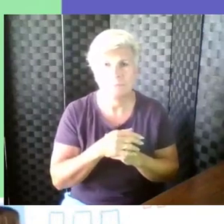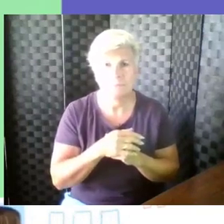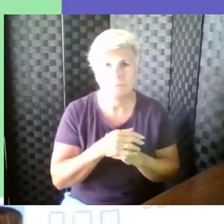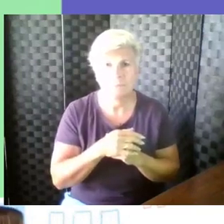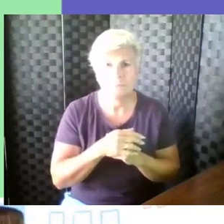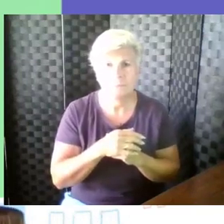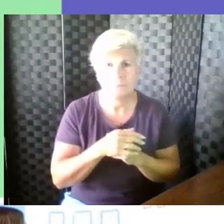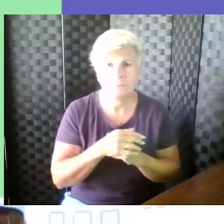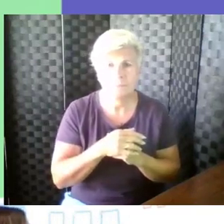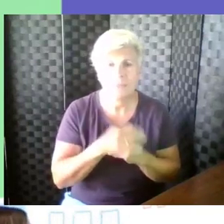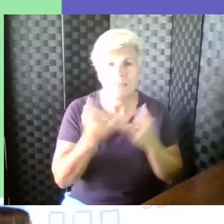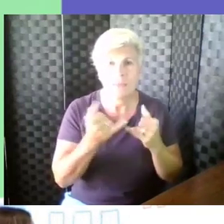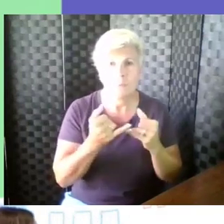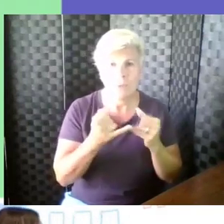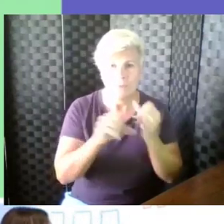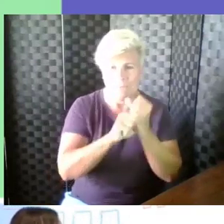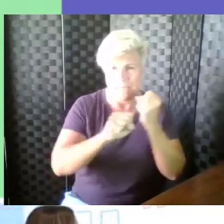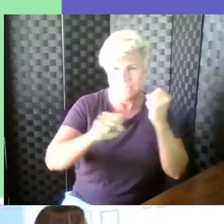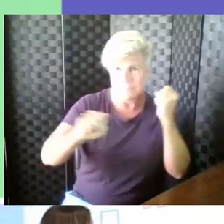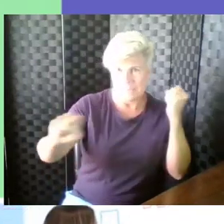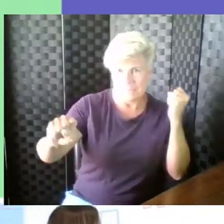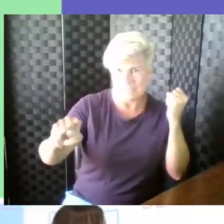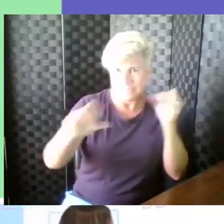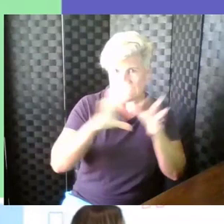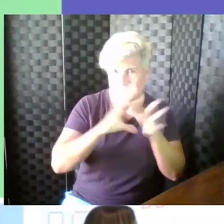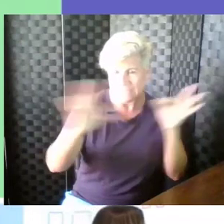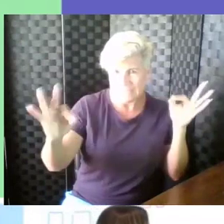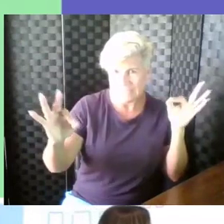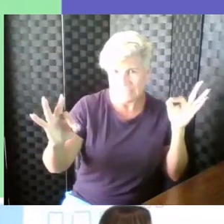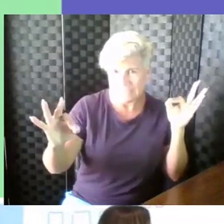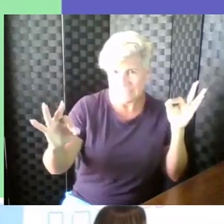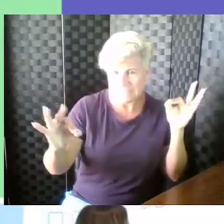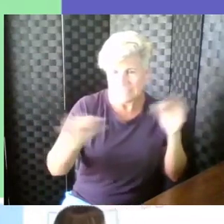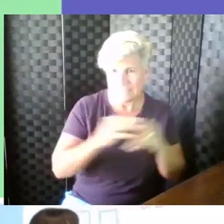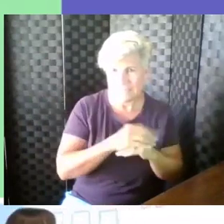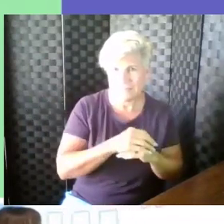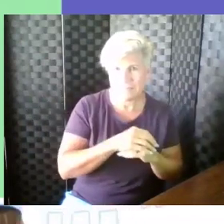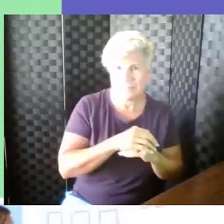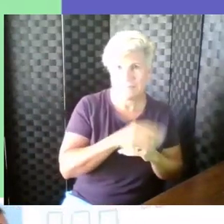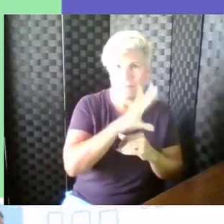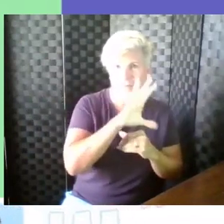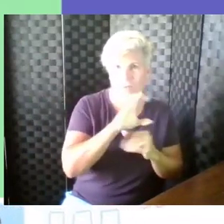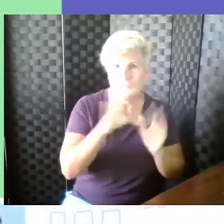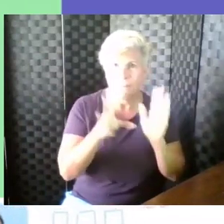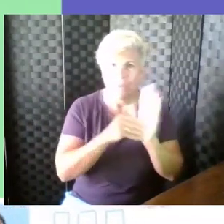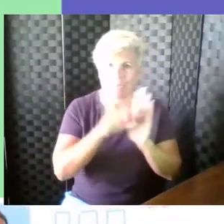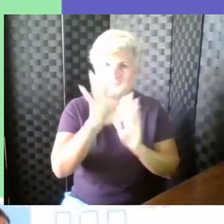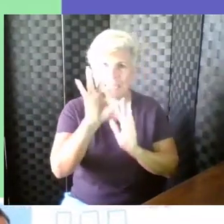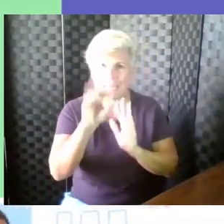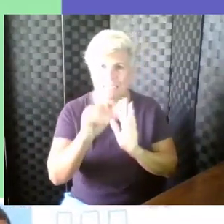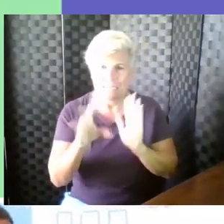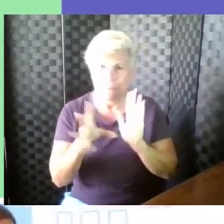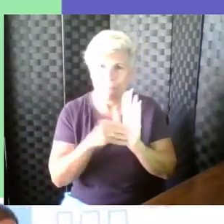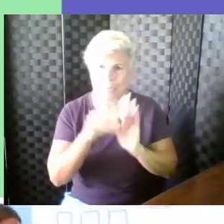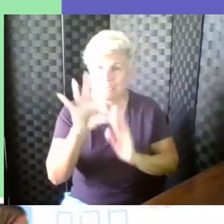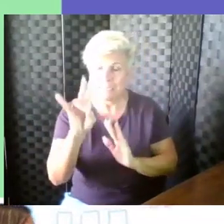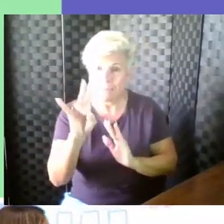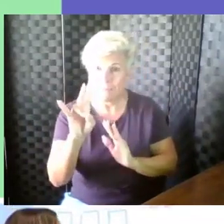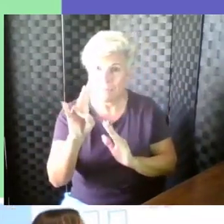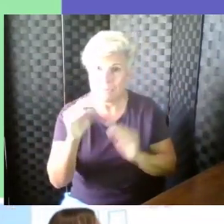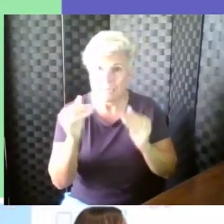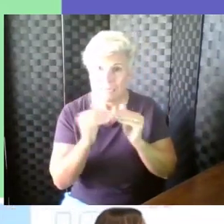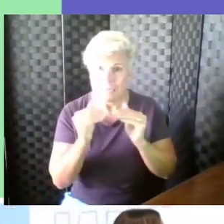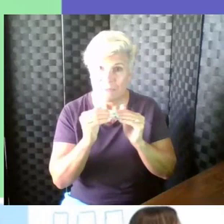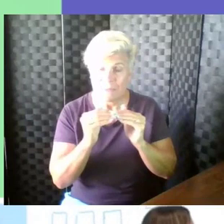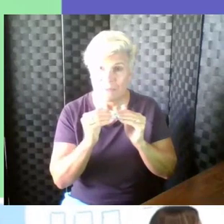here. Now I've got that expanded form again. So if we put all those together, 500 plus 90 plus 7,